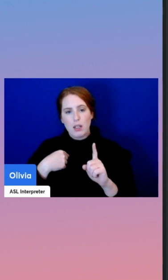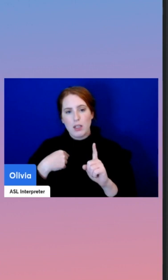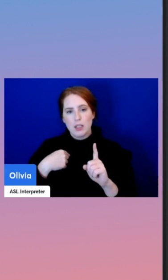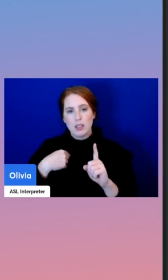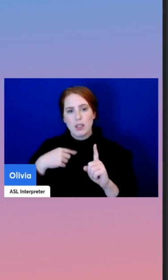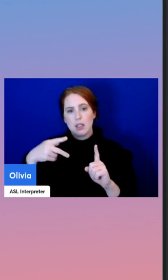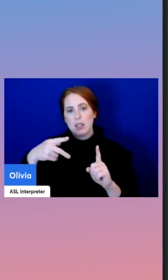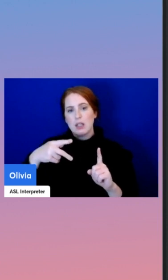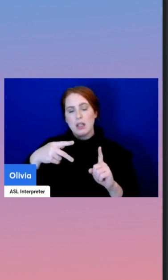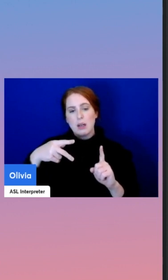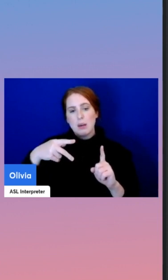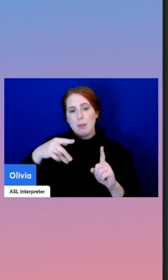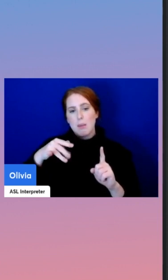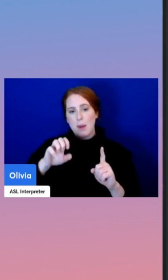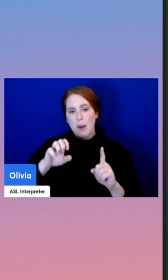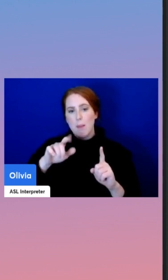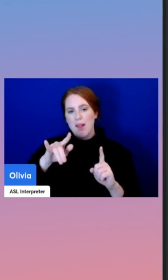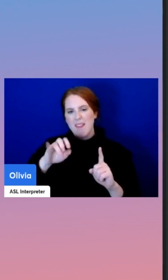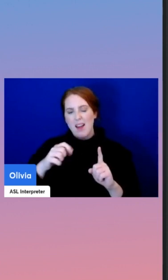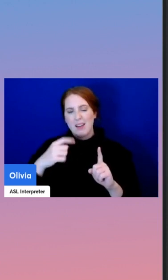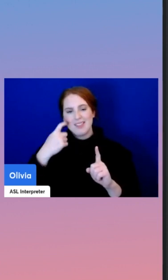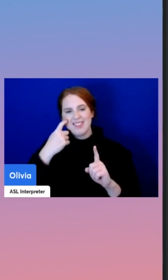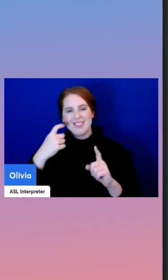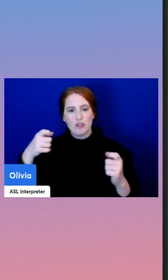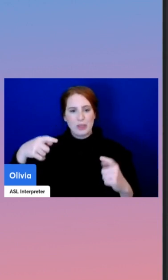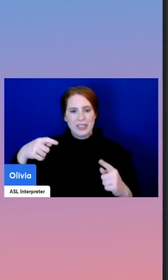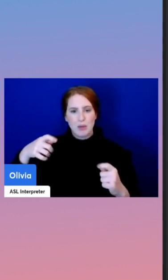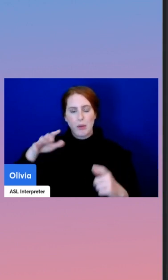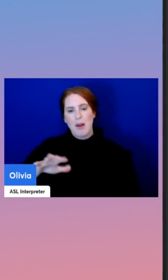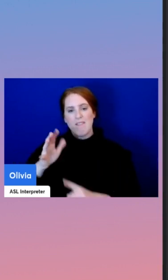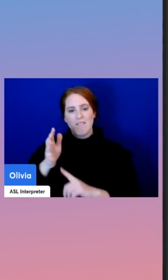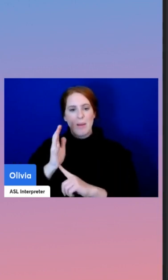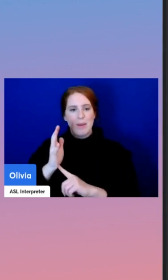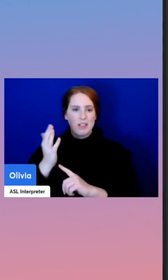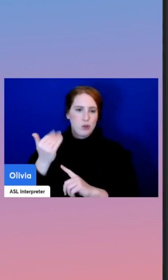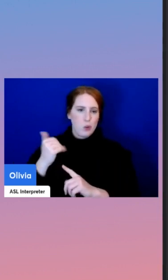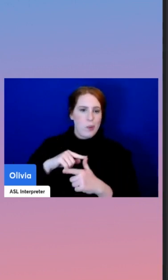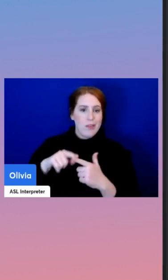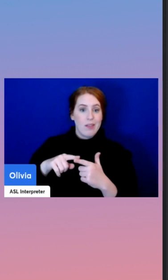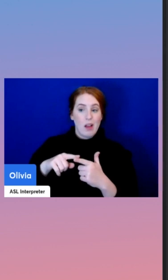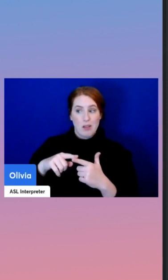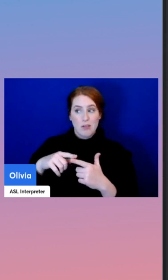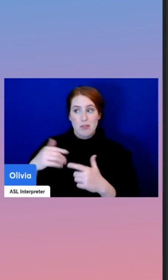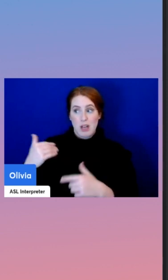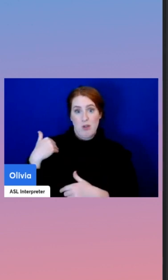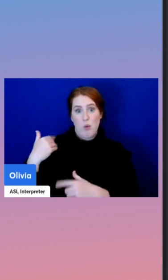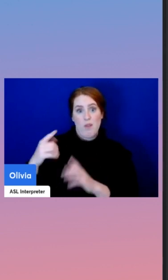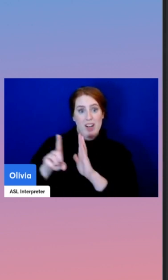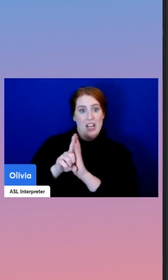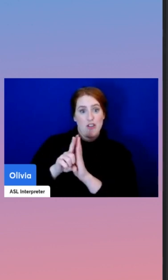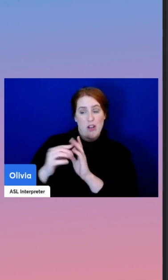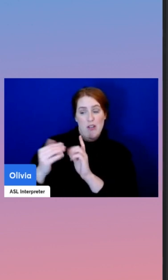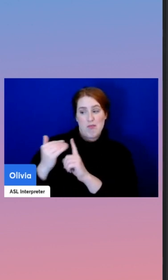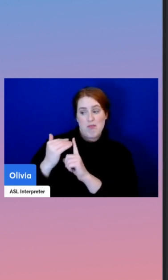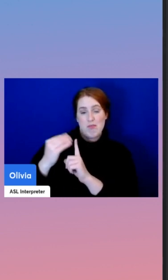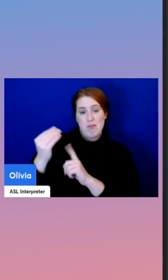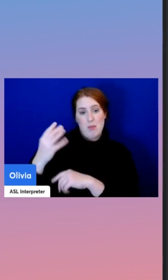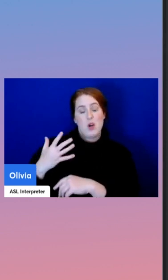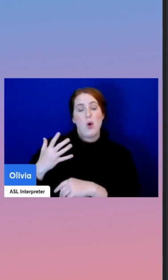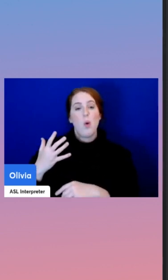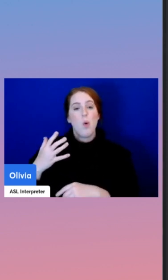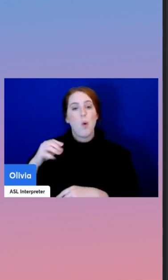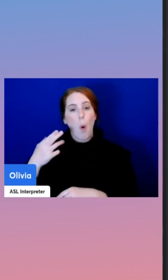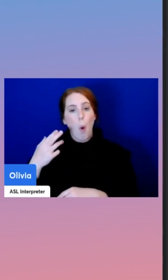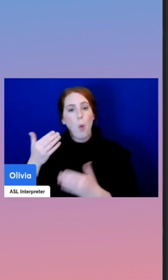like 5 minutes ago, and I was able to receive a notification which tells me, oh, there is a new